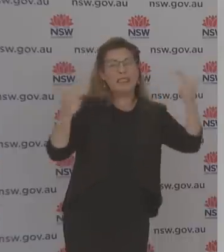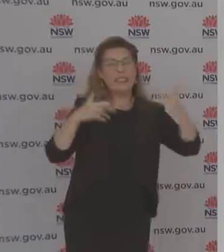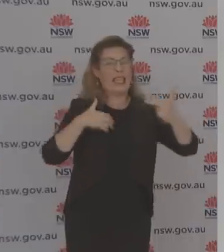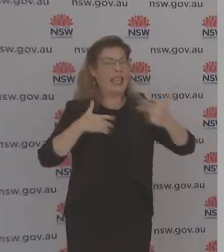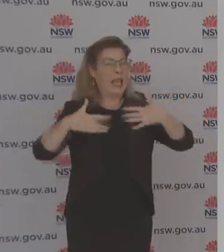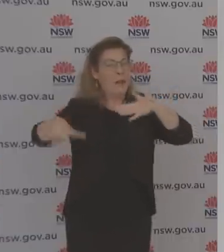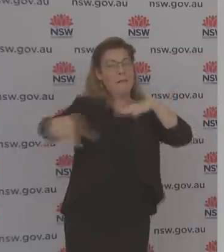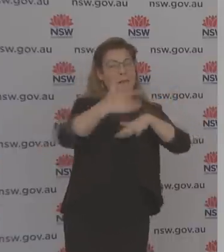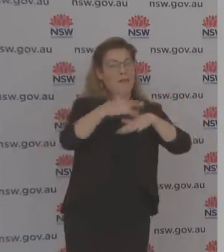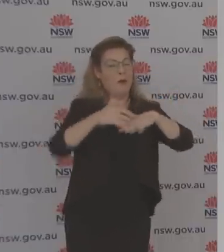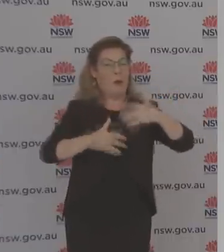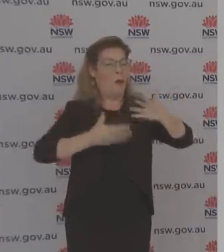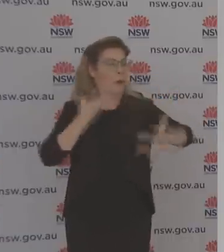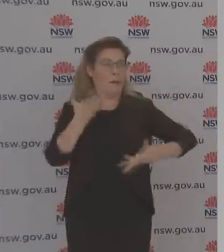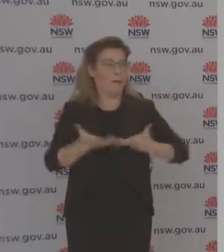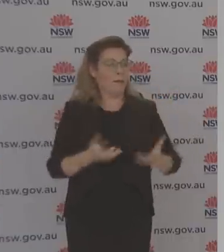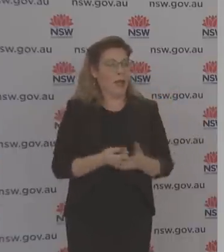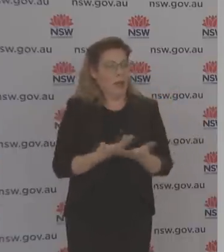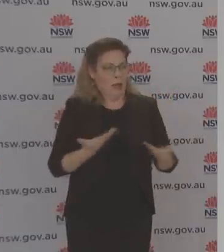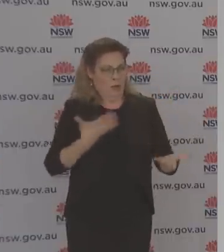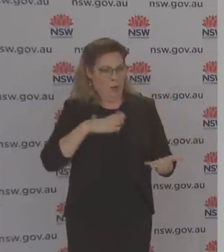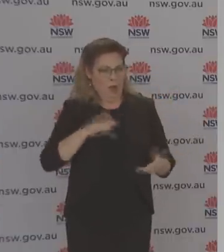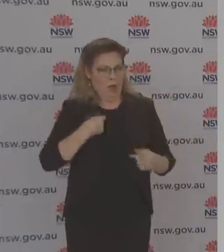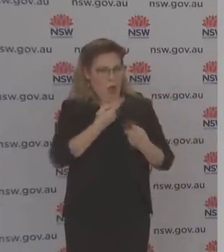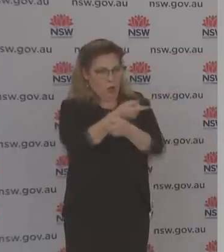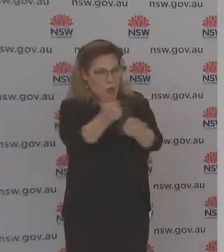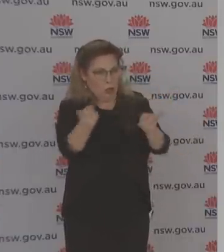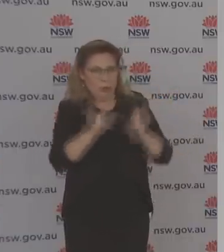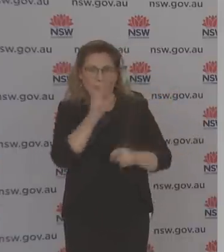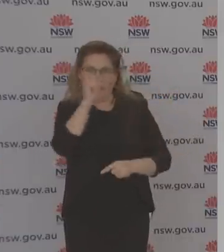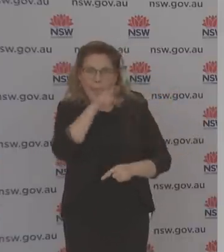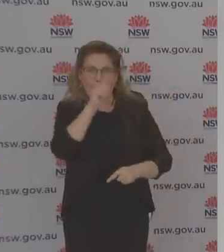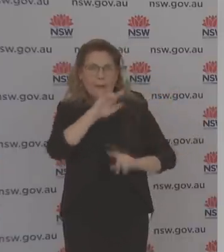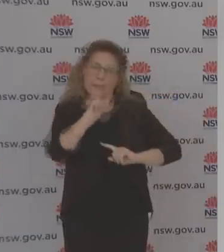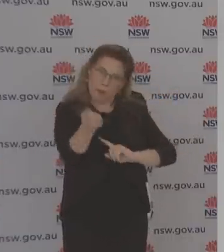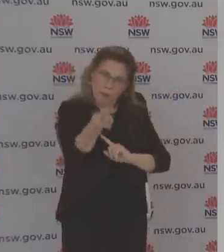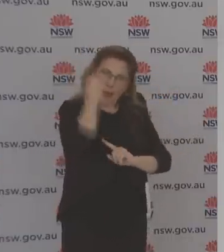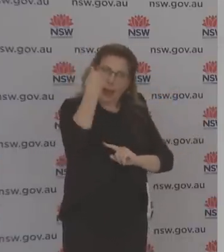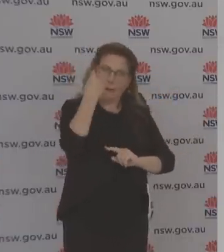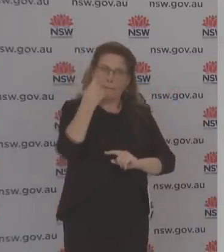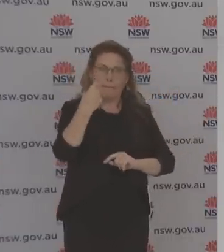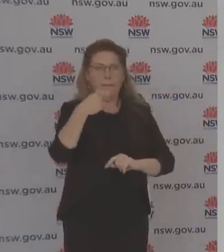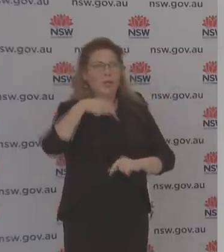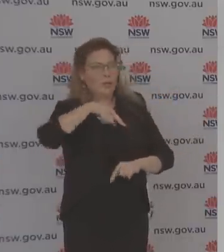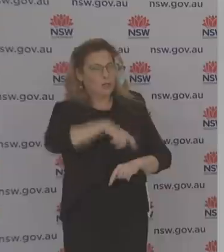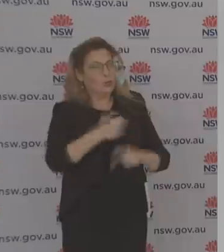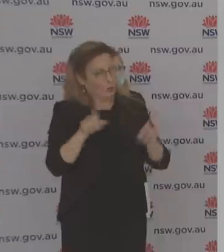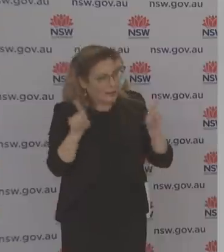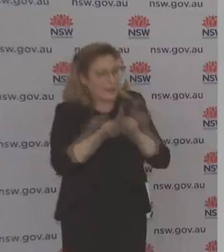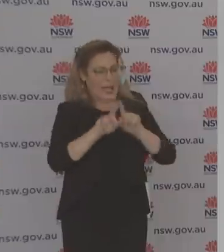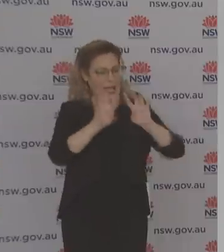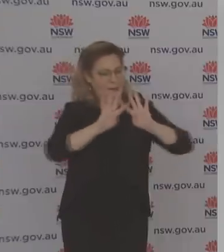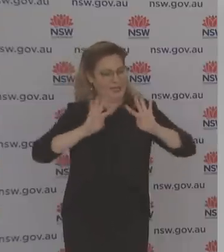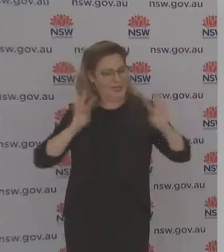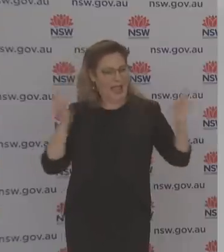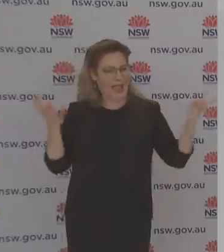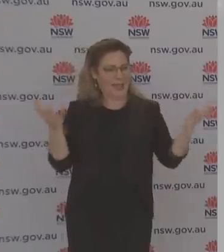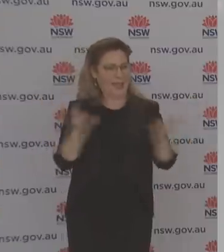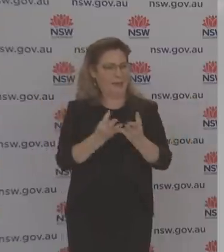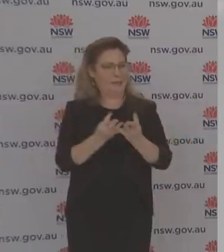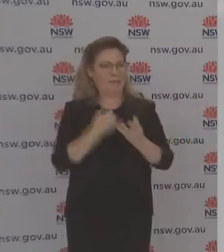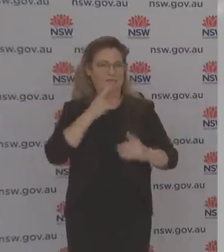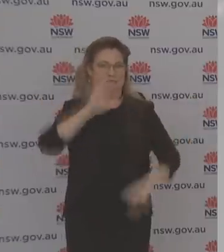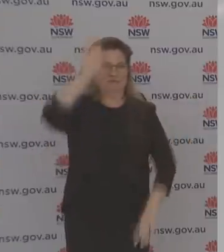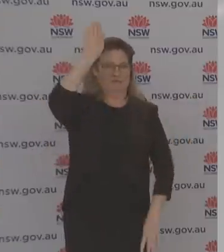South Wales Health and Education are doing everything to back you in and make sure that you can go safely to your HSC exams by